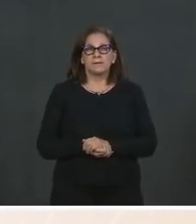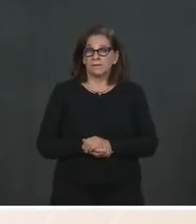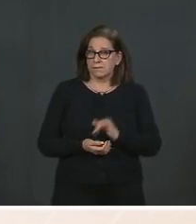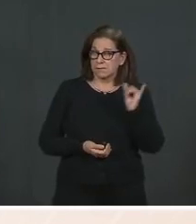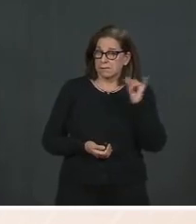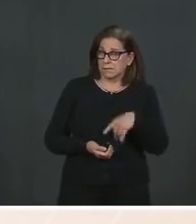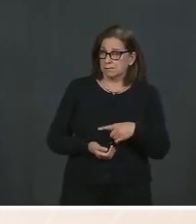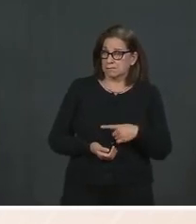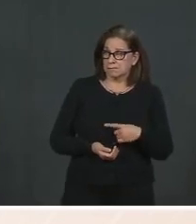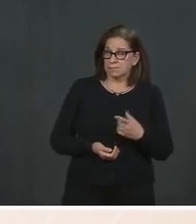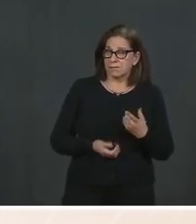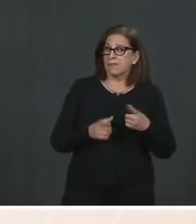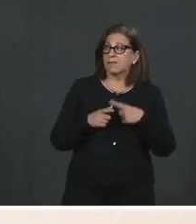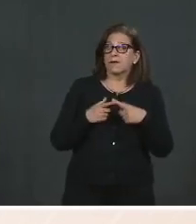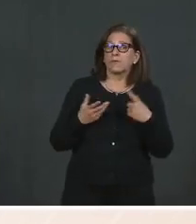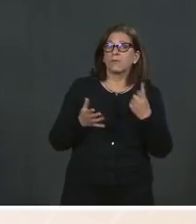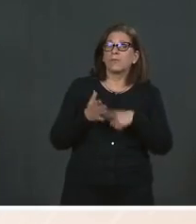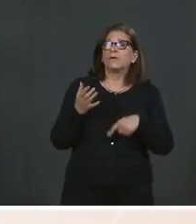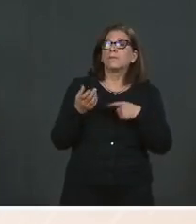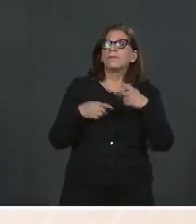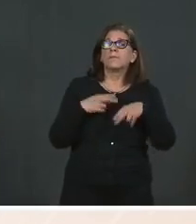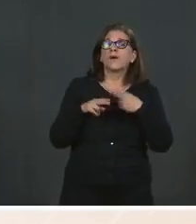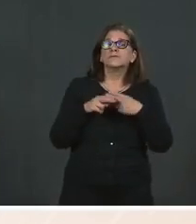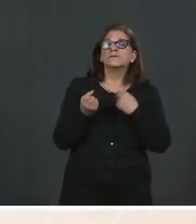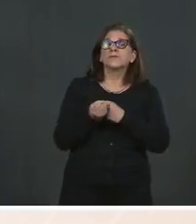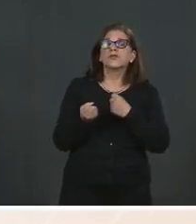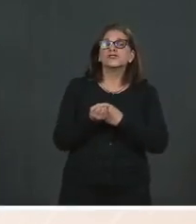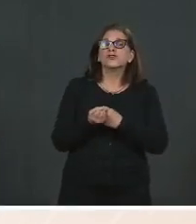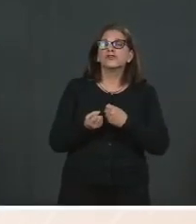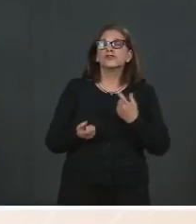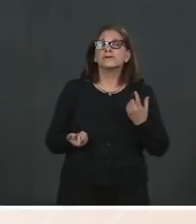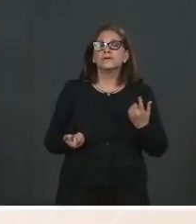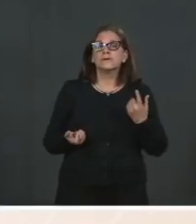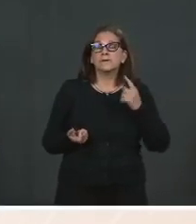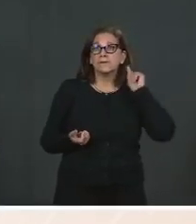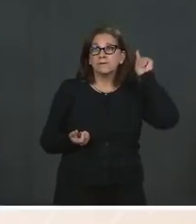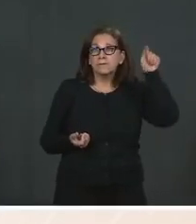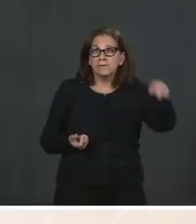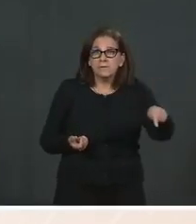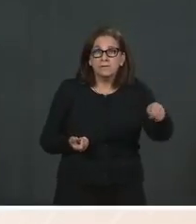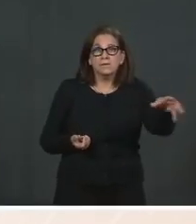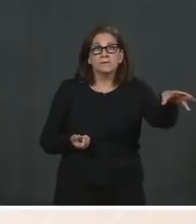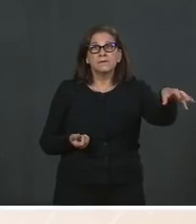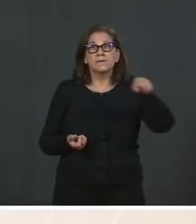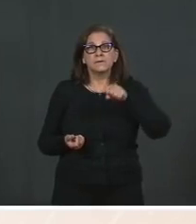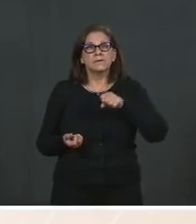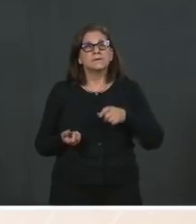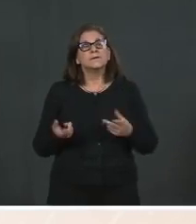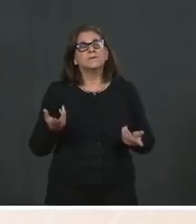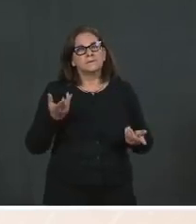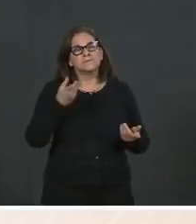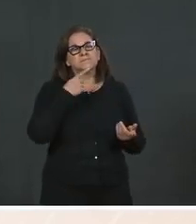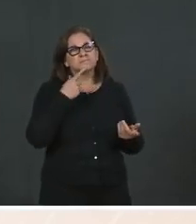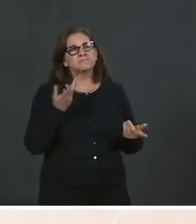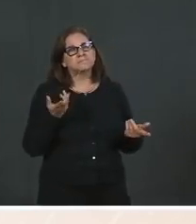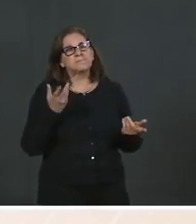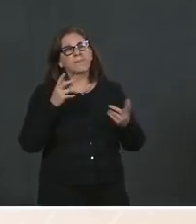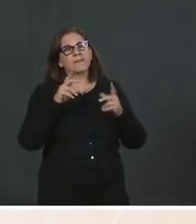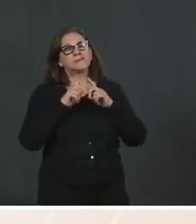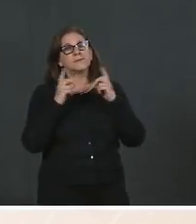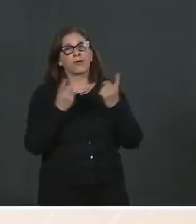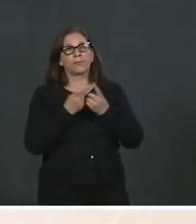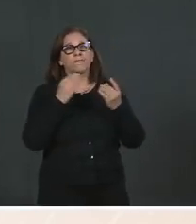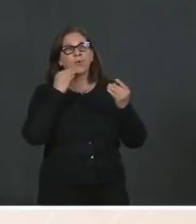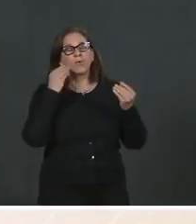that, if, say, they're interested? I'm sure we can get you the information for the Department of Homeland Security, Health and Human Services, and the program that they